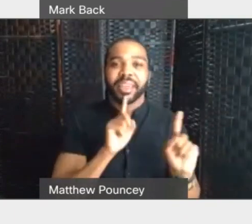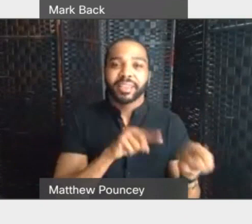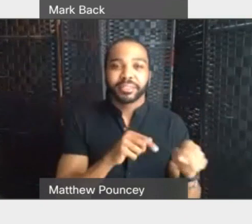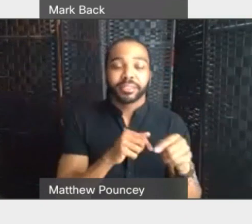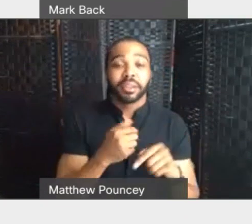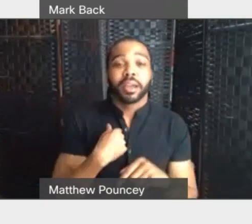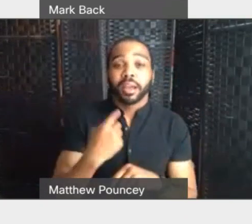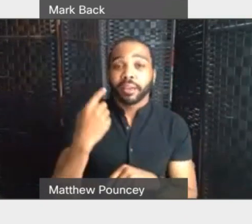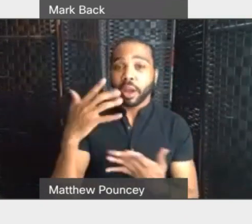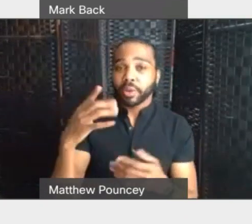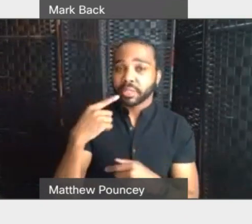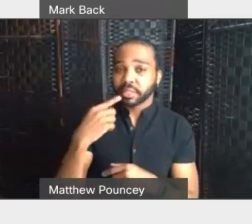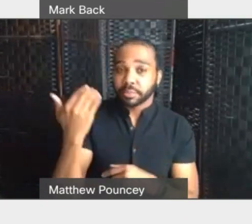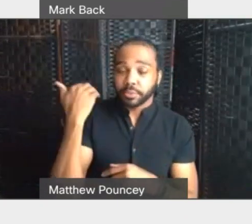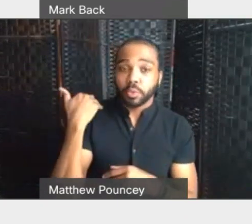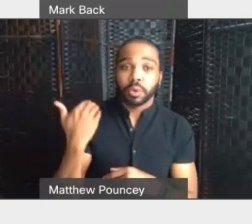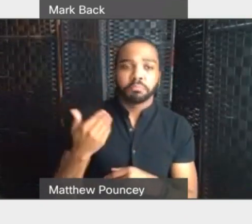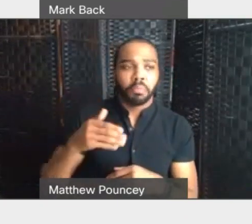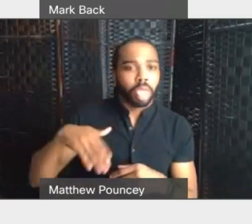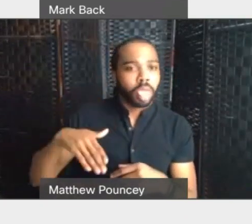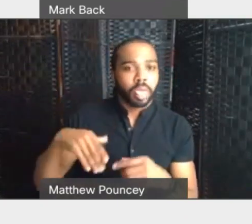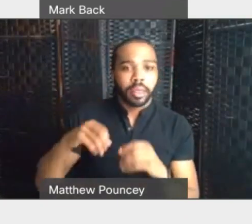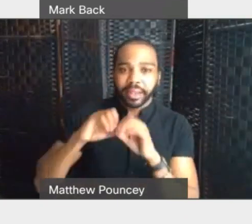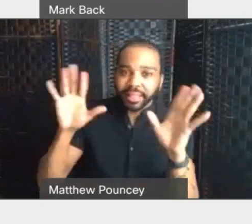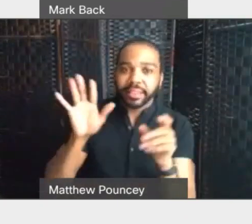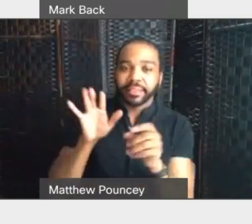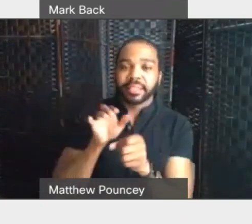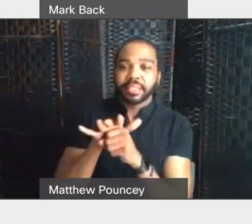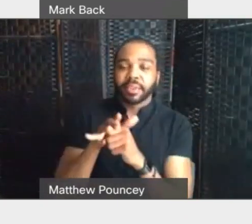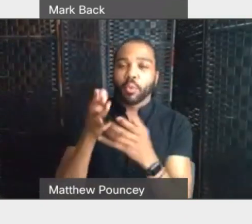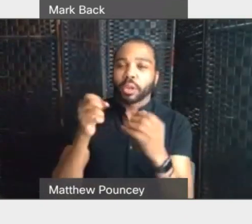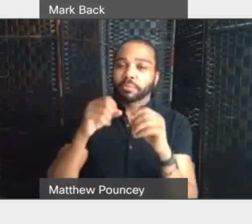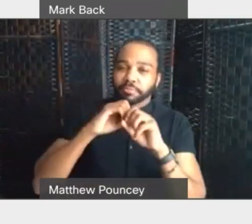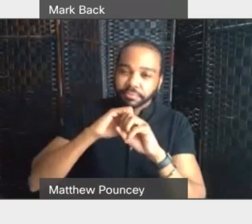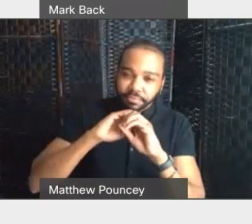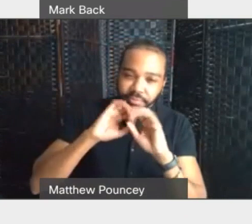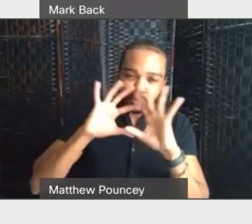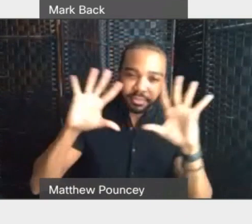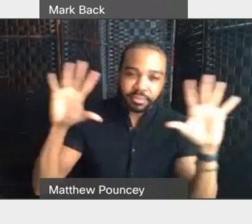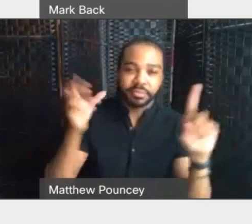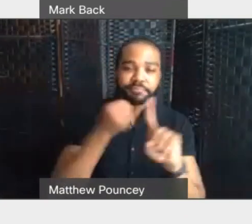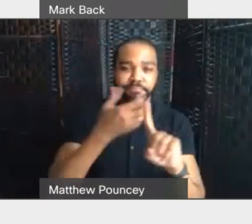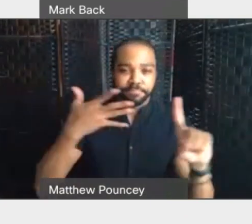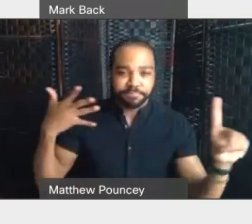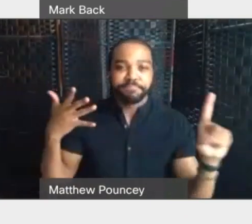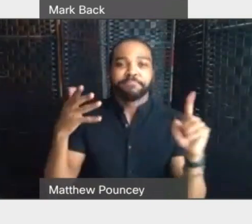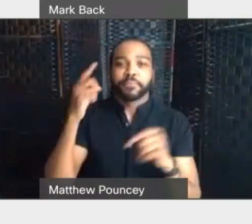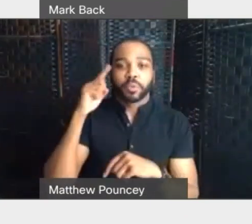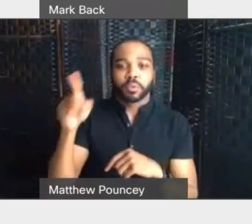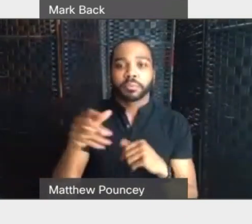as I said before, we were not clear enough. So let me be even clearer, because I wasn't even clear when I said it before.